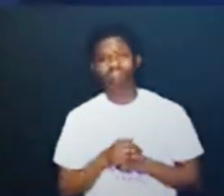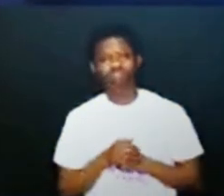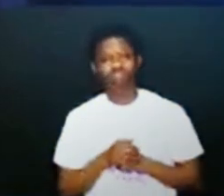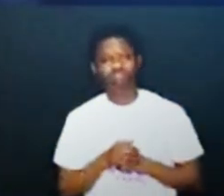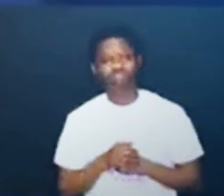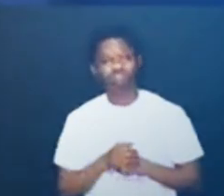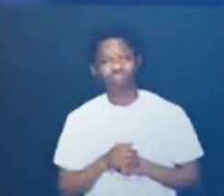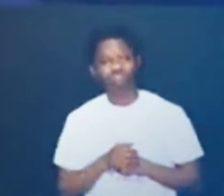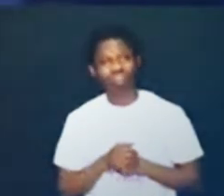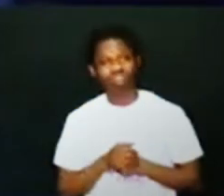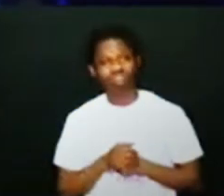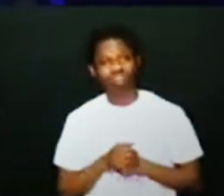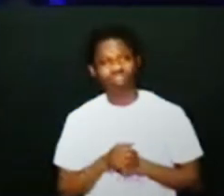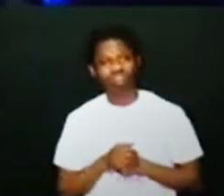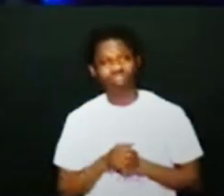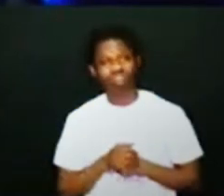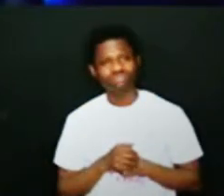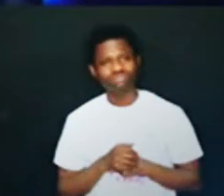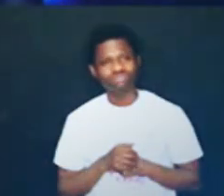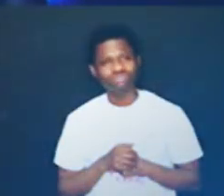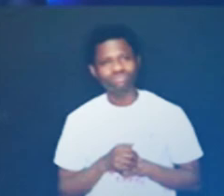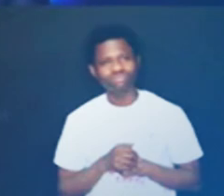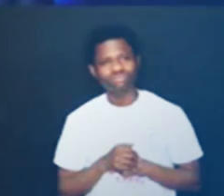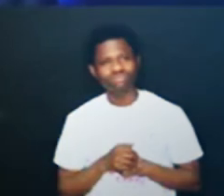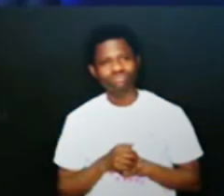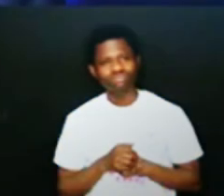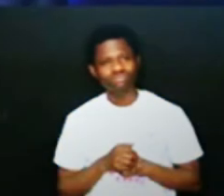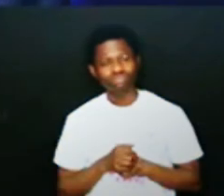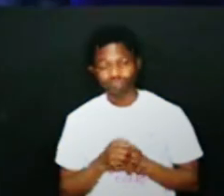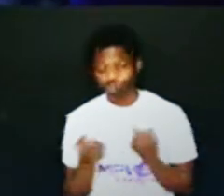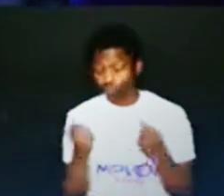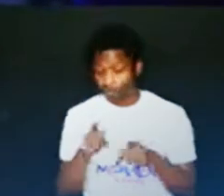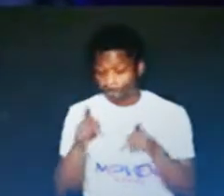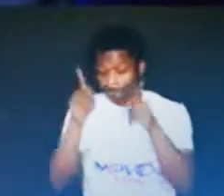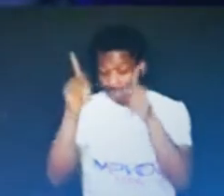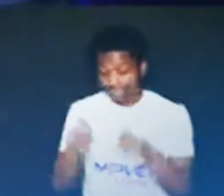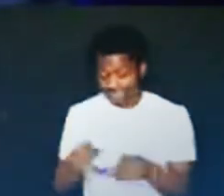someone is bitter and the person wants to insult you,